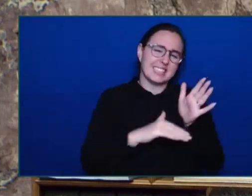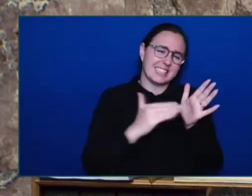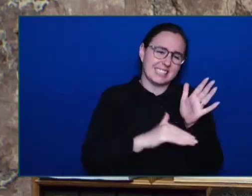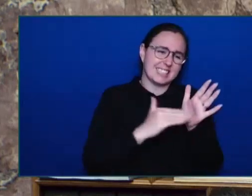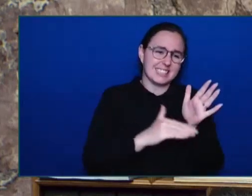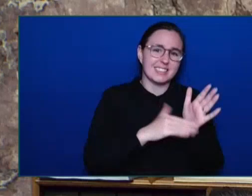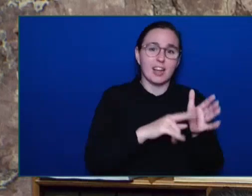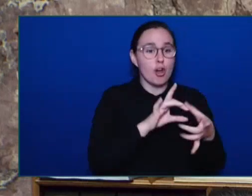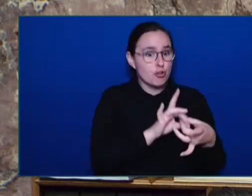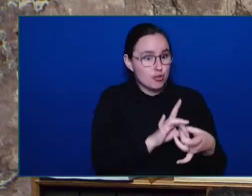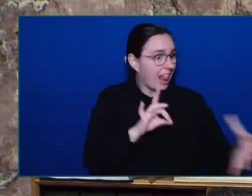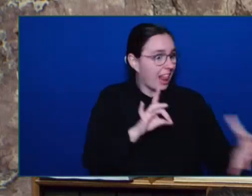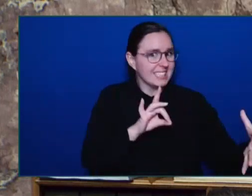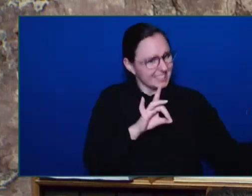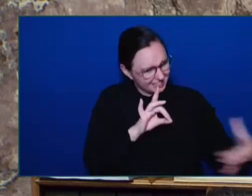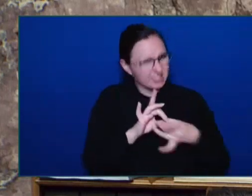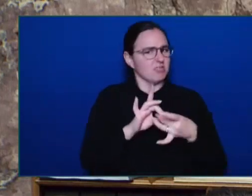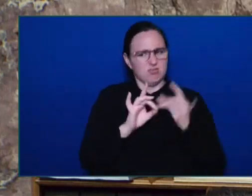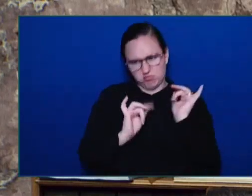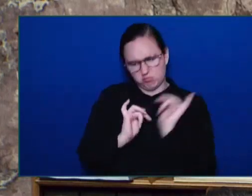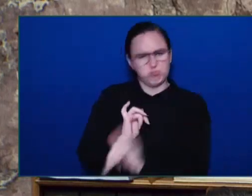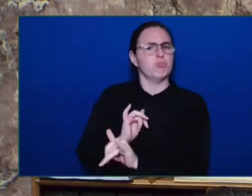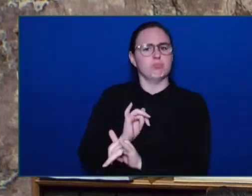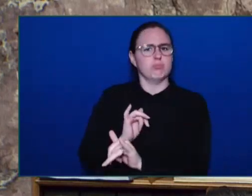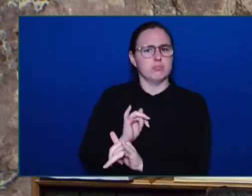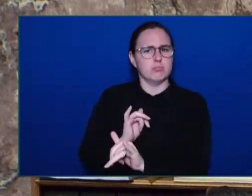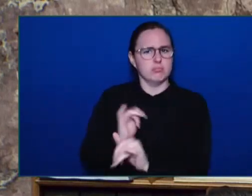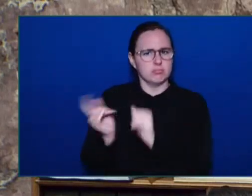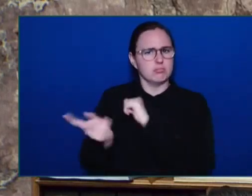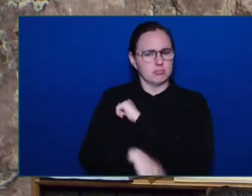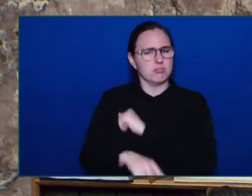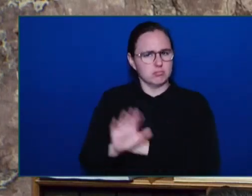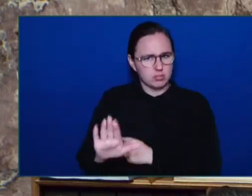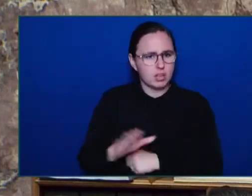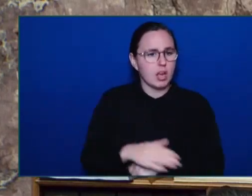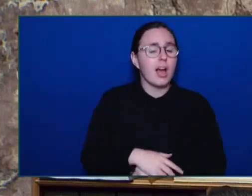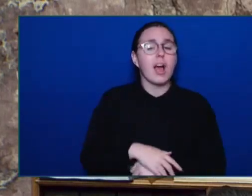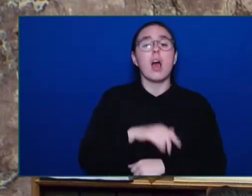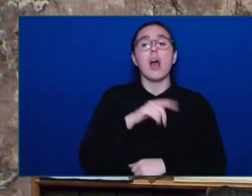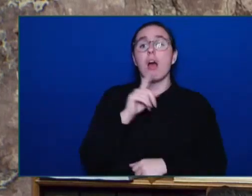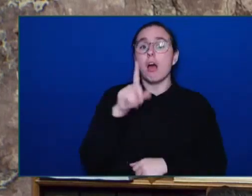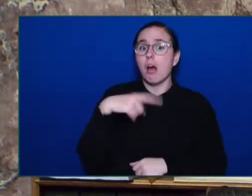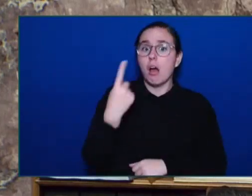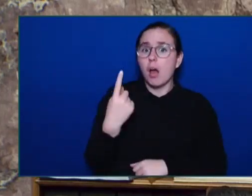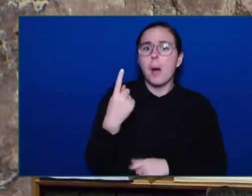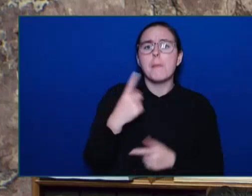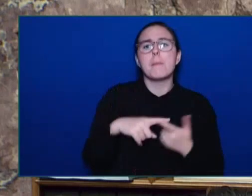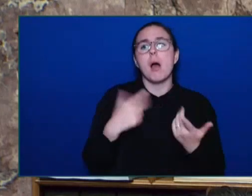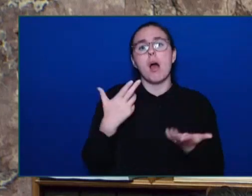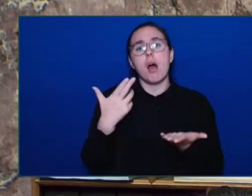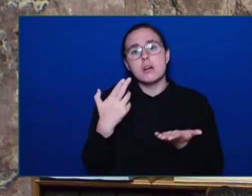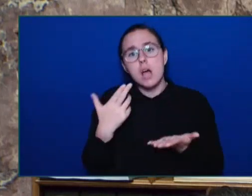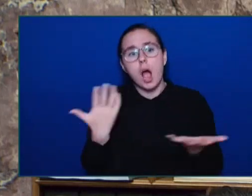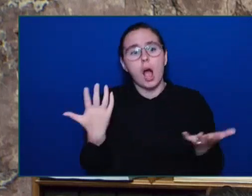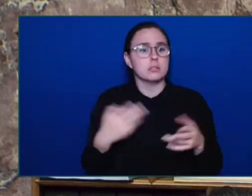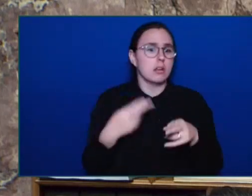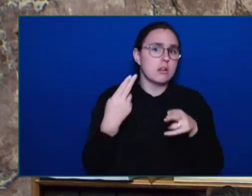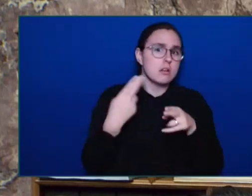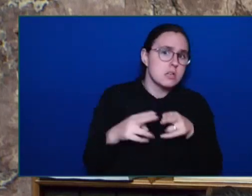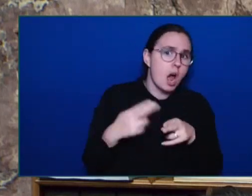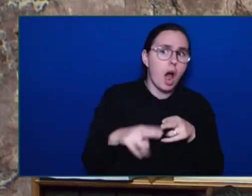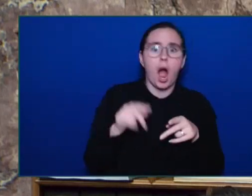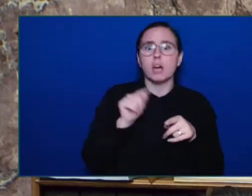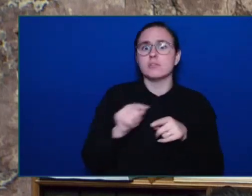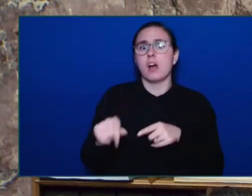cover firearms, Honourable Speaker, that it covers knives, that it covers weapons, that it covers those with a history who've engaged in that kind